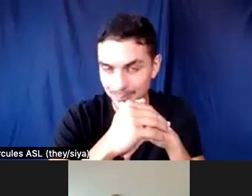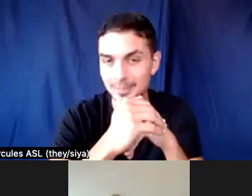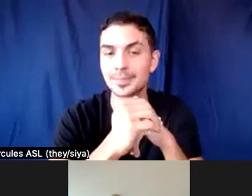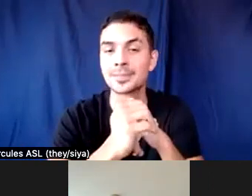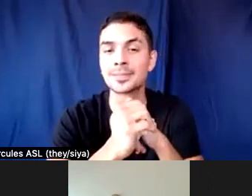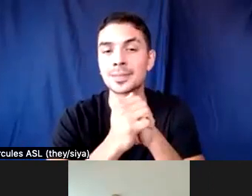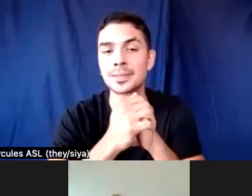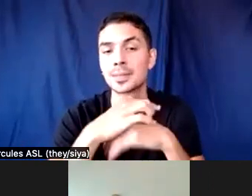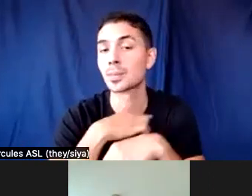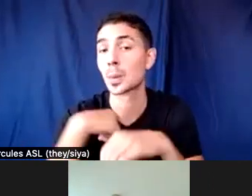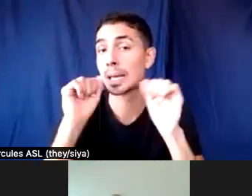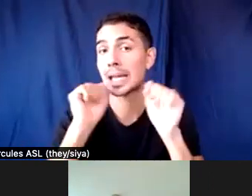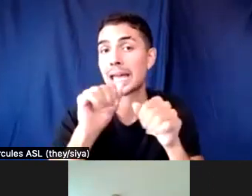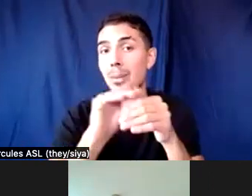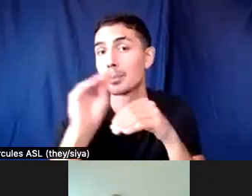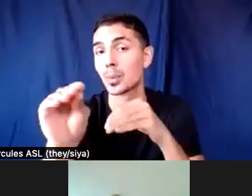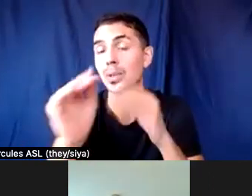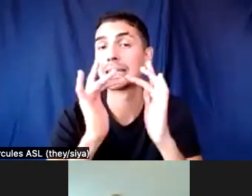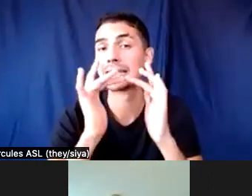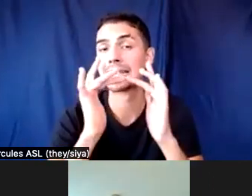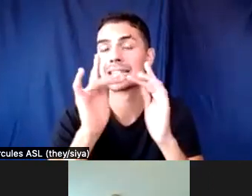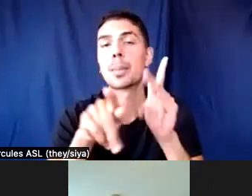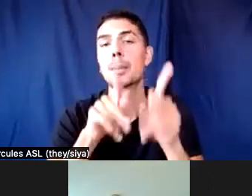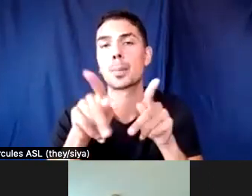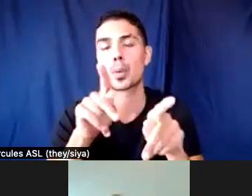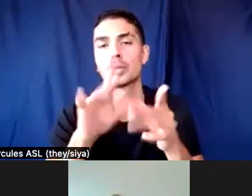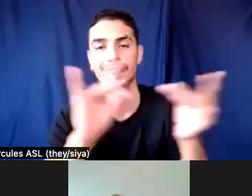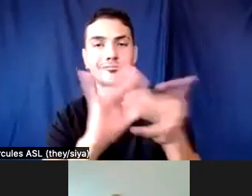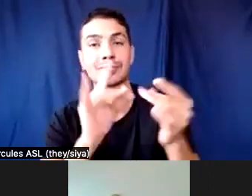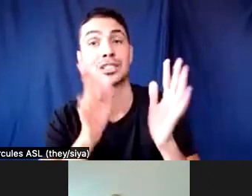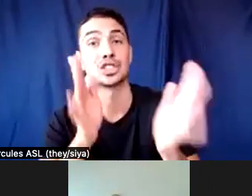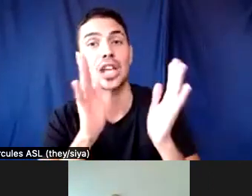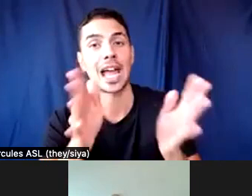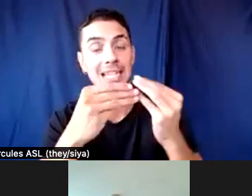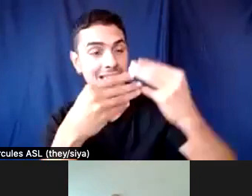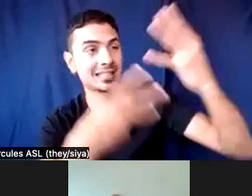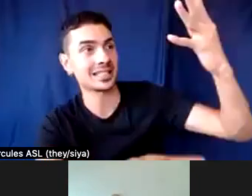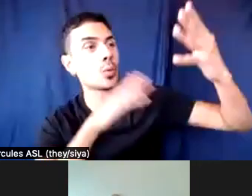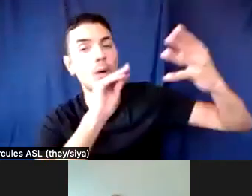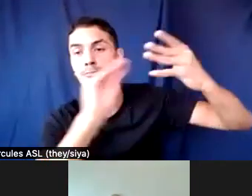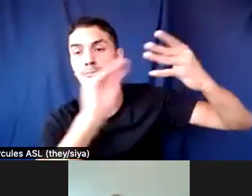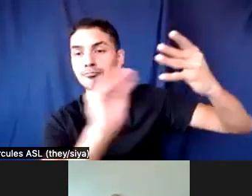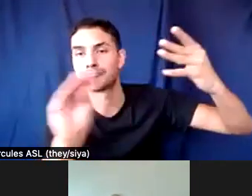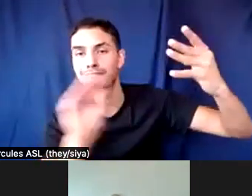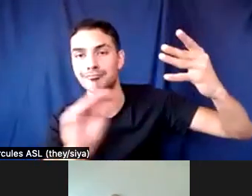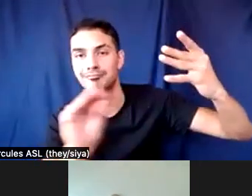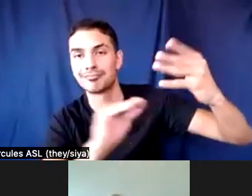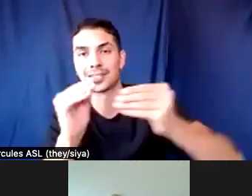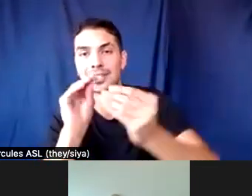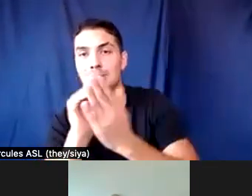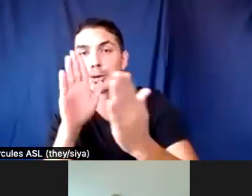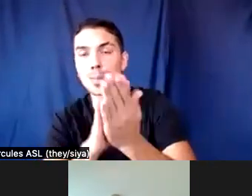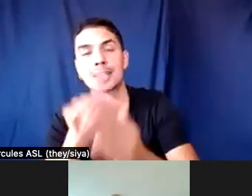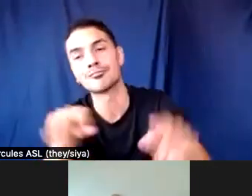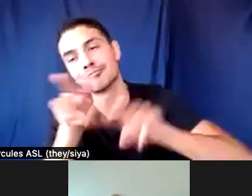You can put some of the links that folks dropped in the chat. We'll make sure, and I'll just put that in the document so you can just click on it and look at it when you can.